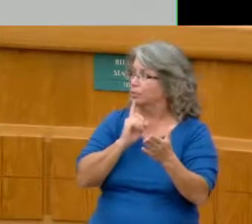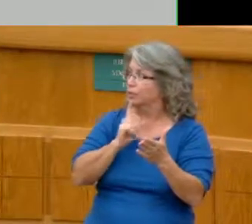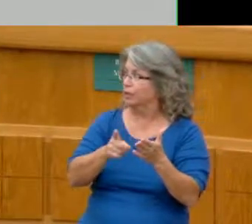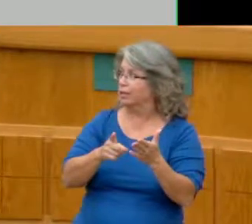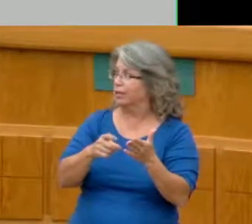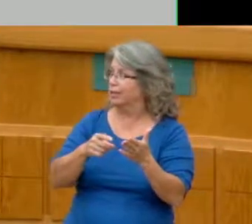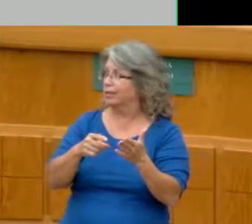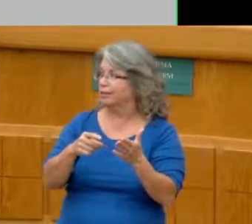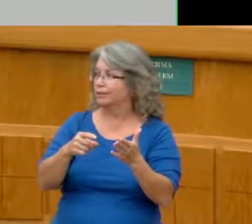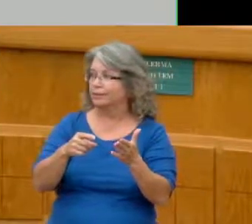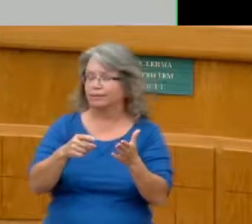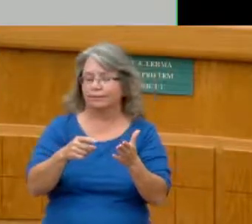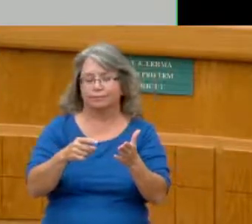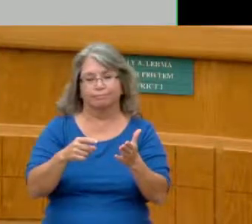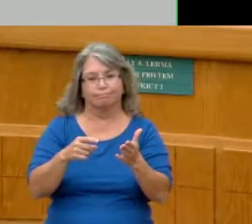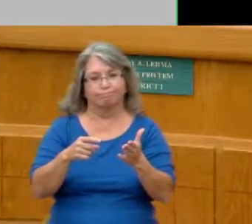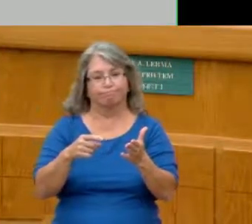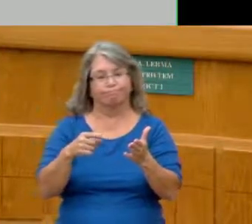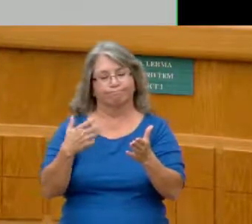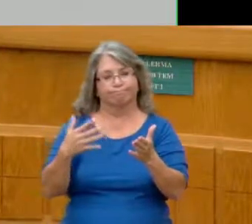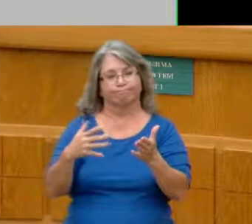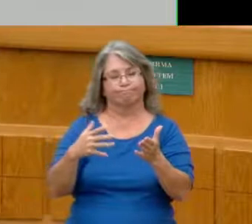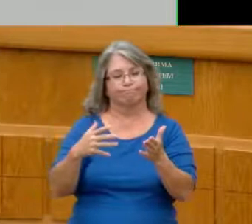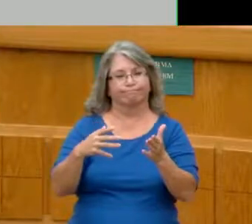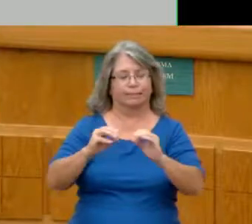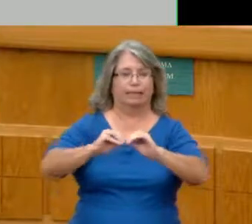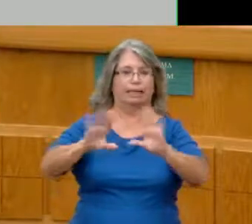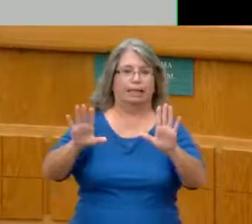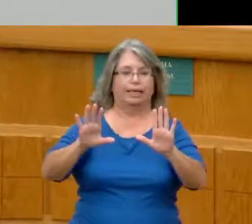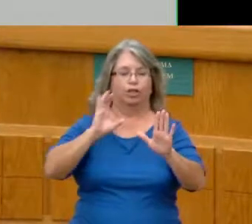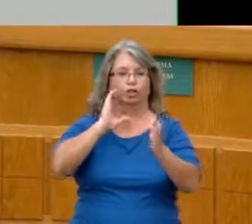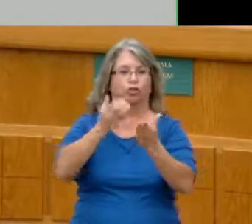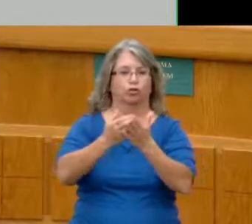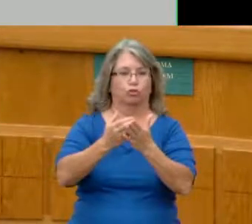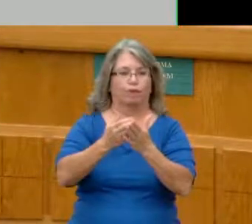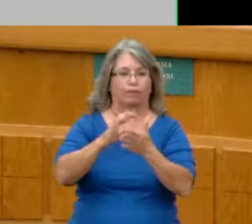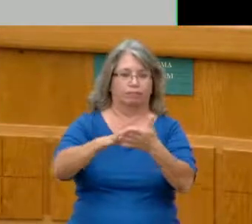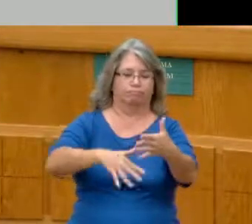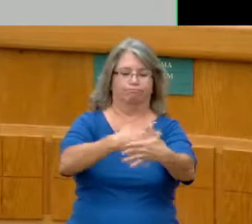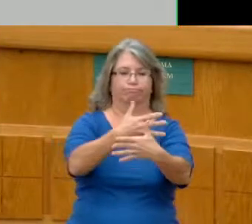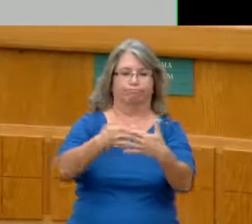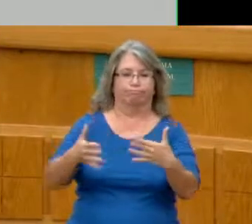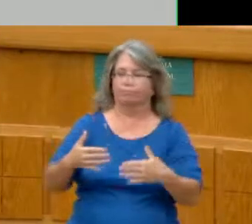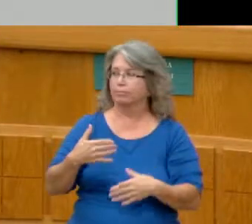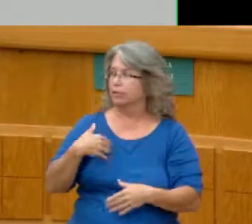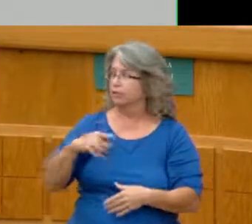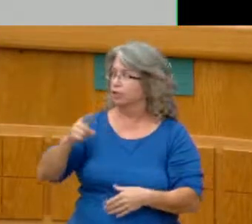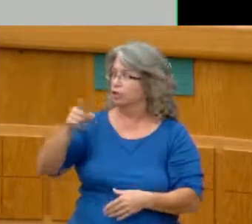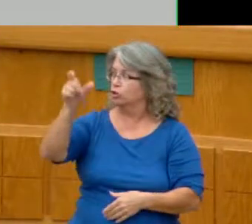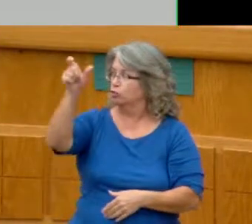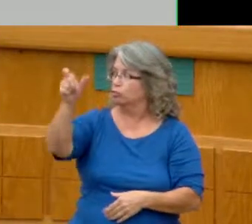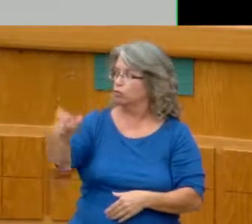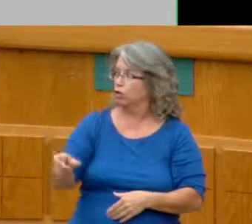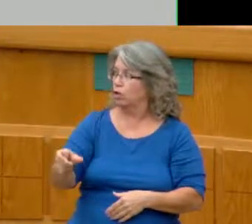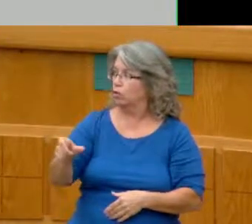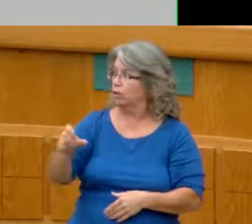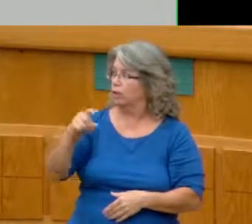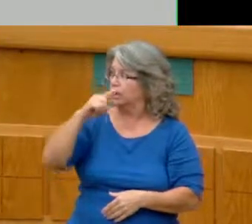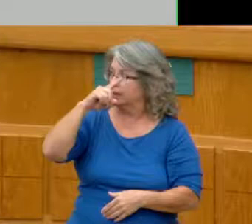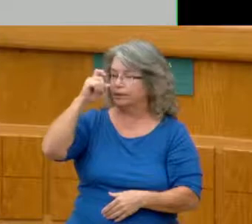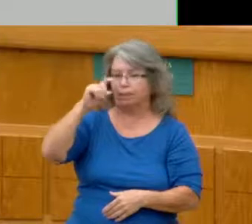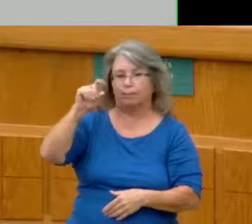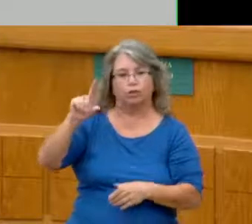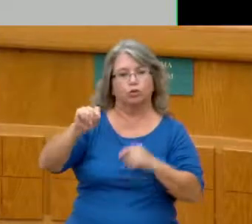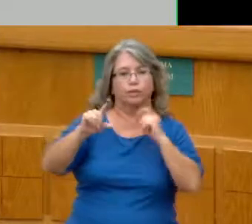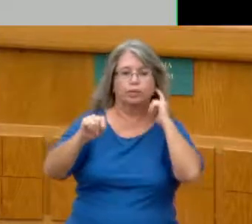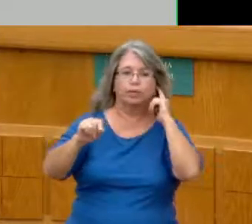in terms of what we've seen with COVID. So we have a table here, the first row, says summer of 2020, there